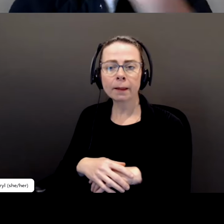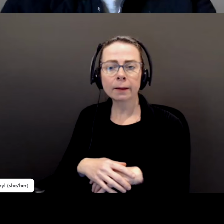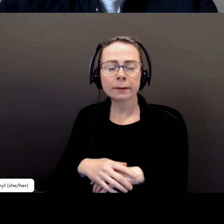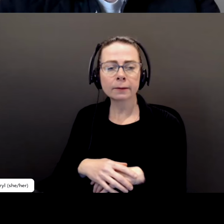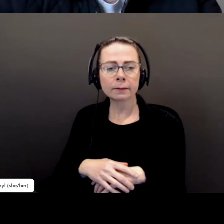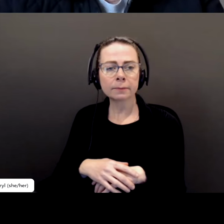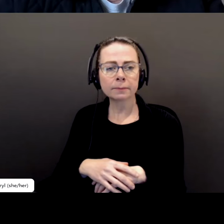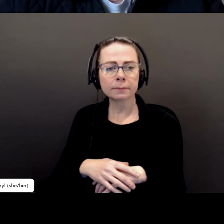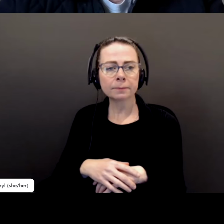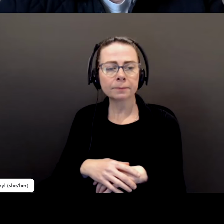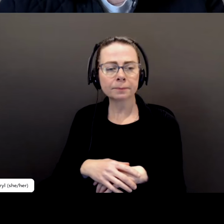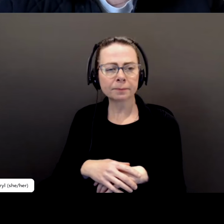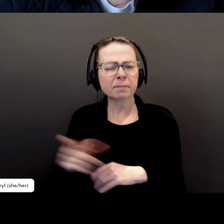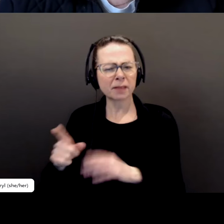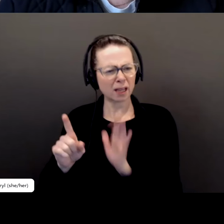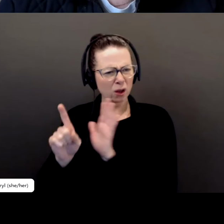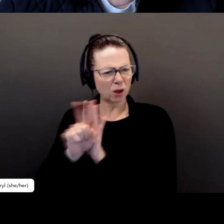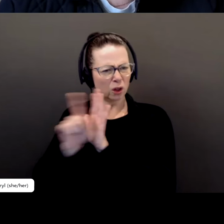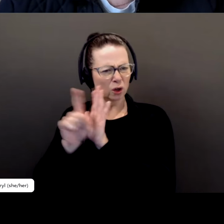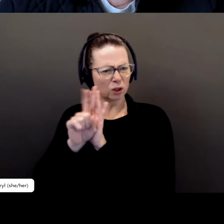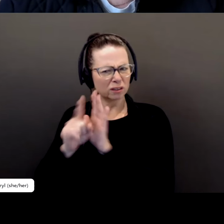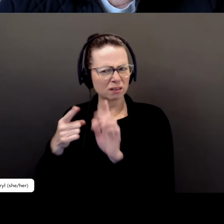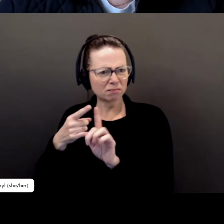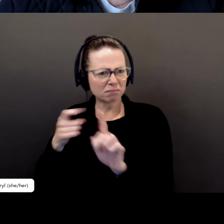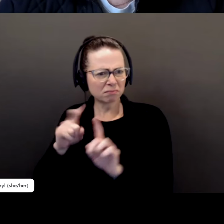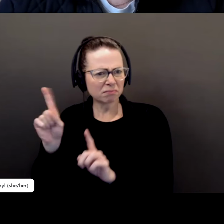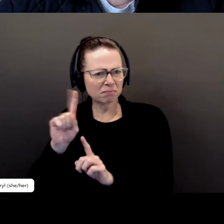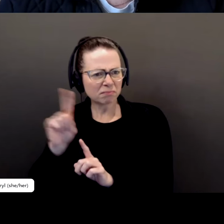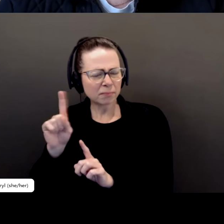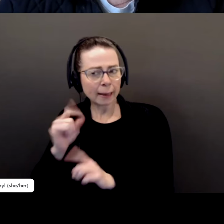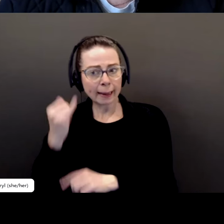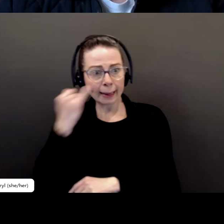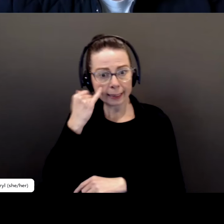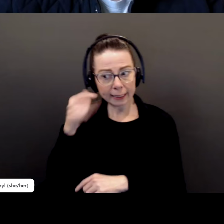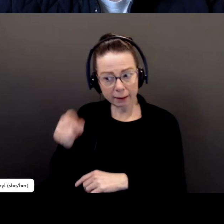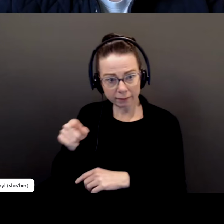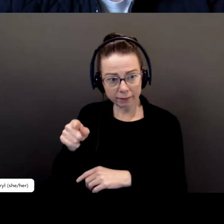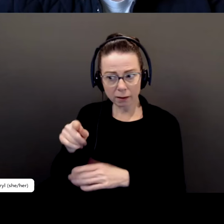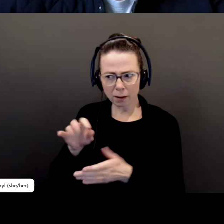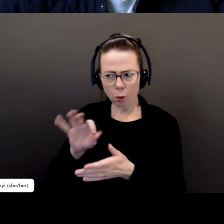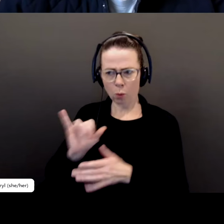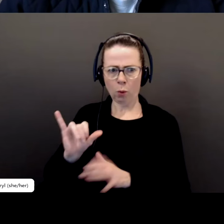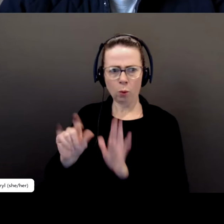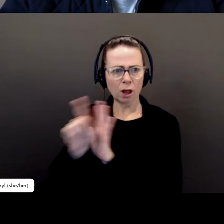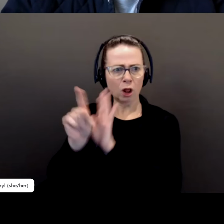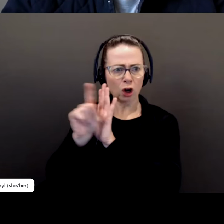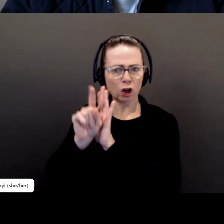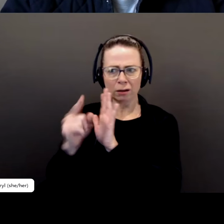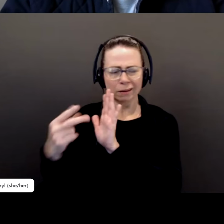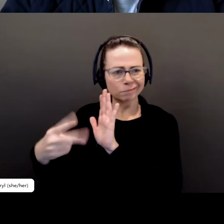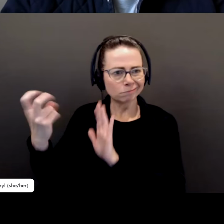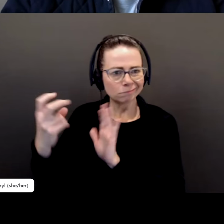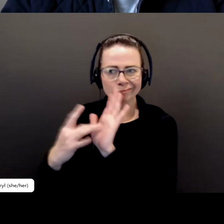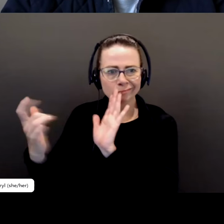come from? And will changing that particular account's password be adequate and be enough to protect the account and the data and the money